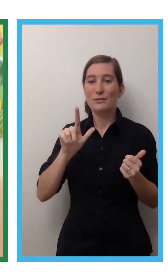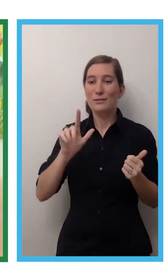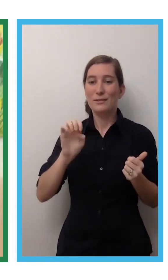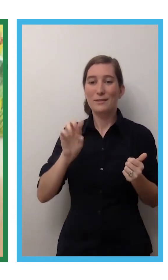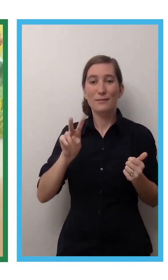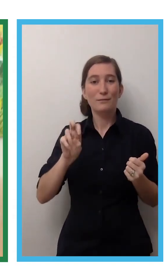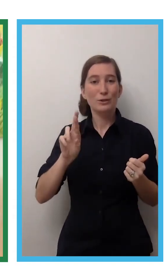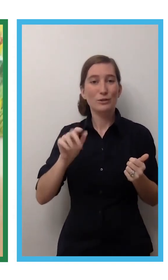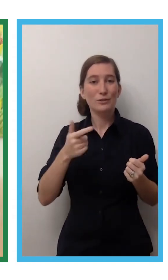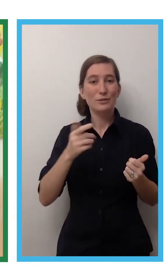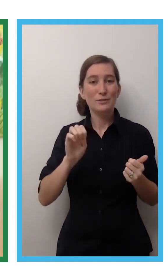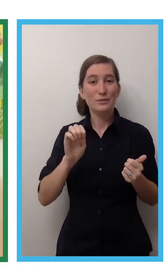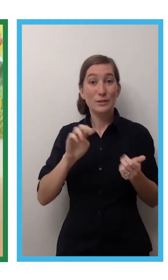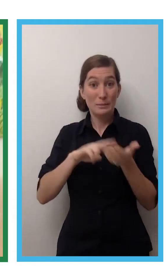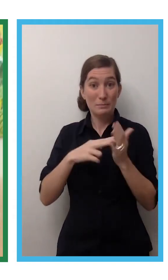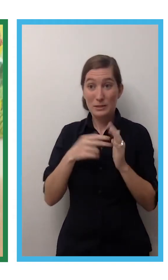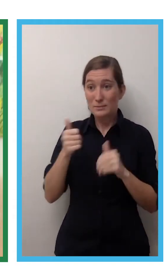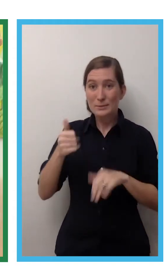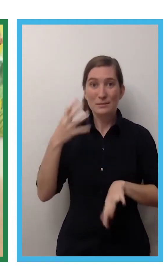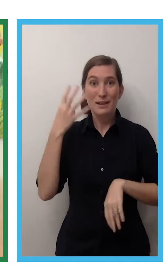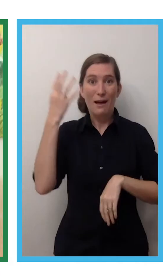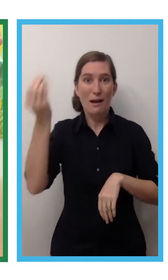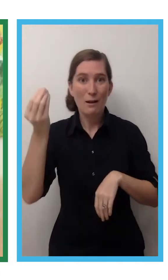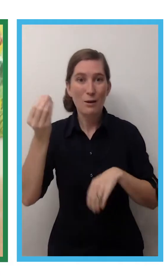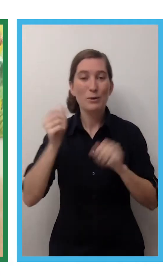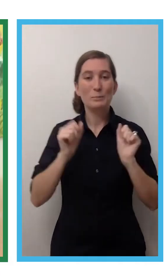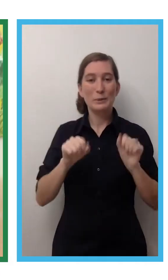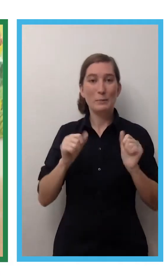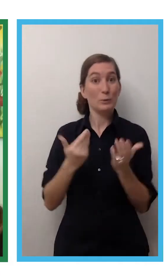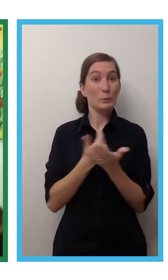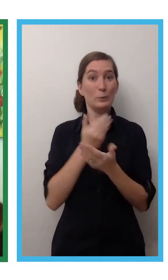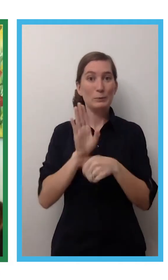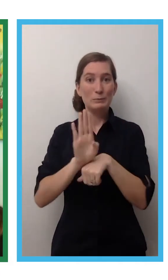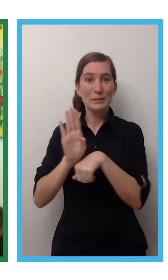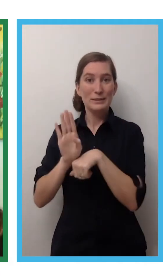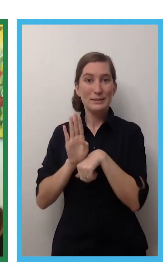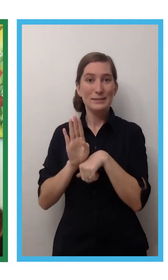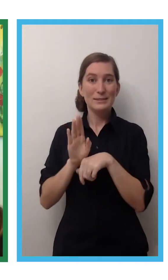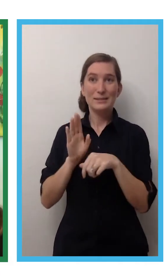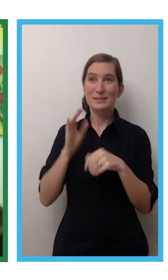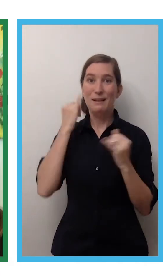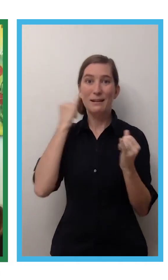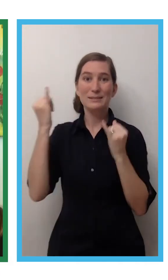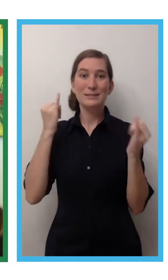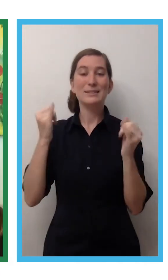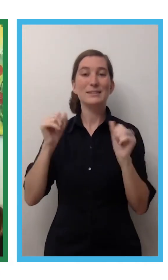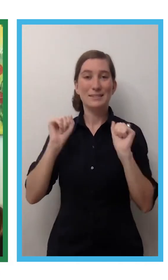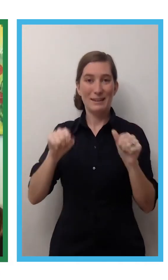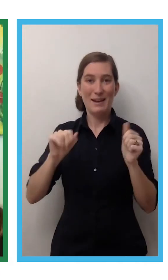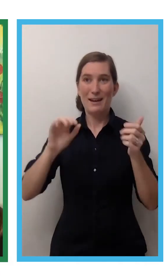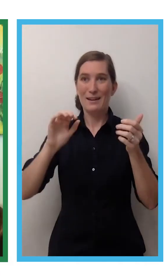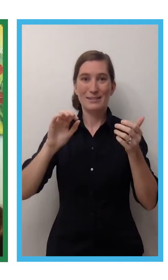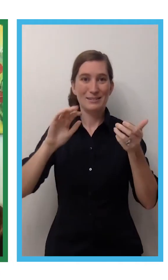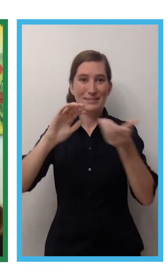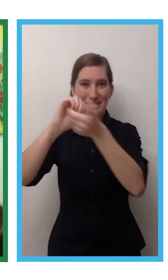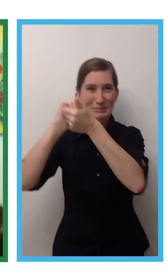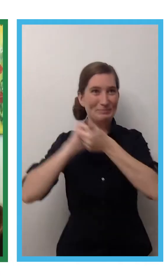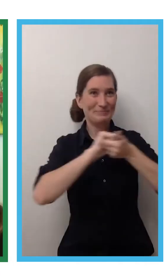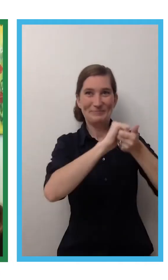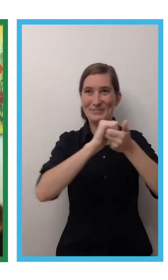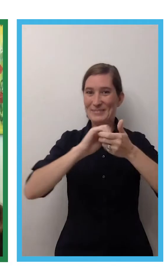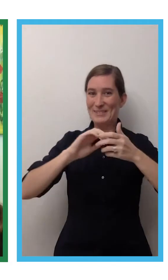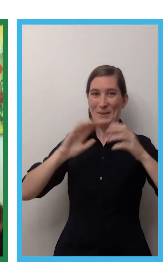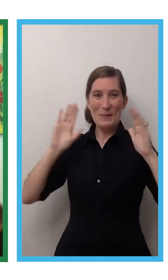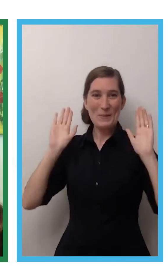gain new business prospects and work with corporations to get their goods and services? So you're working from both sides of the